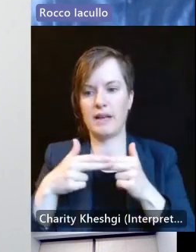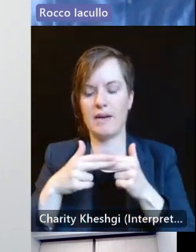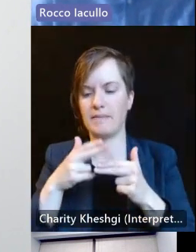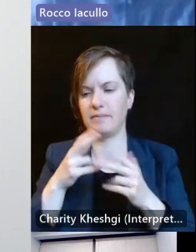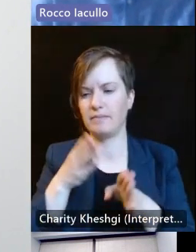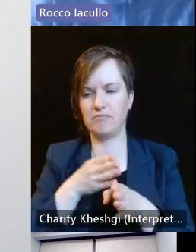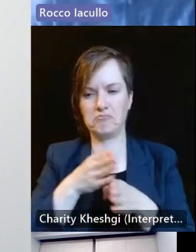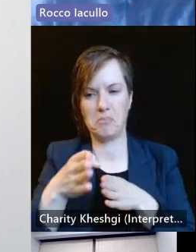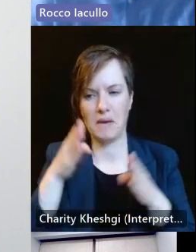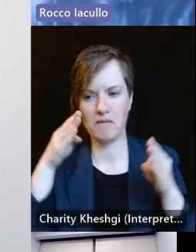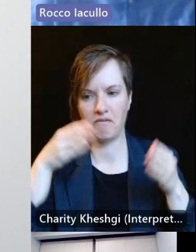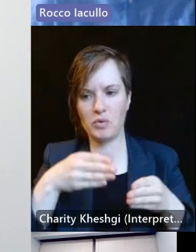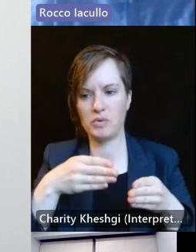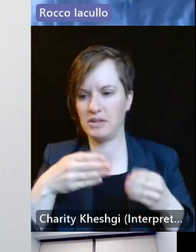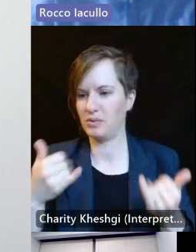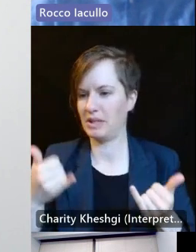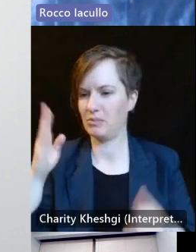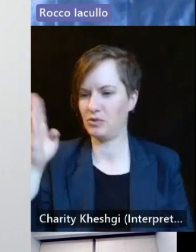today, is that